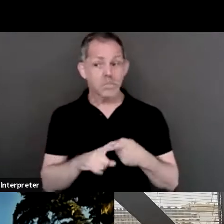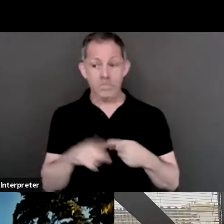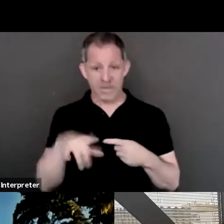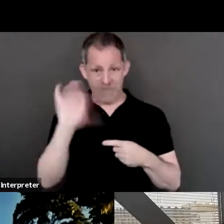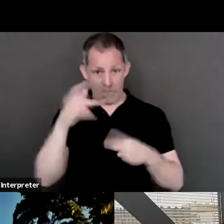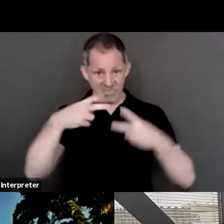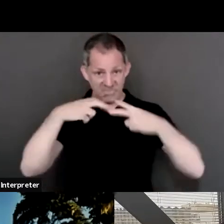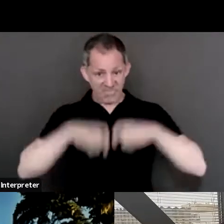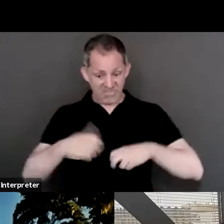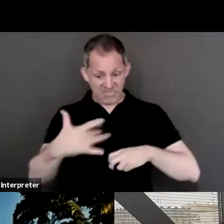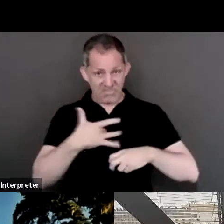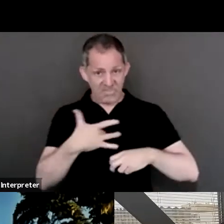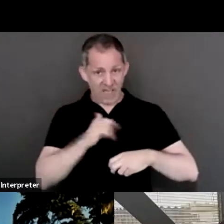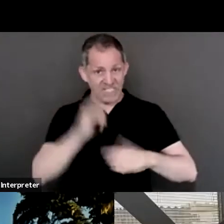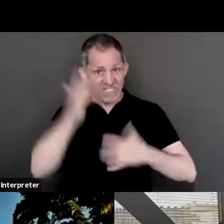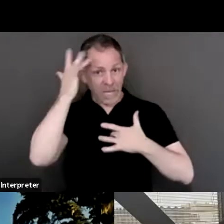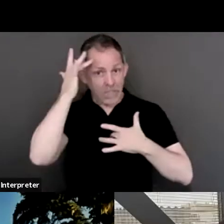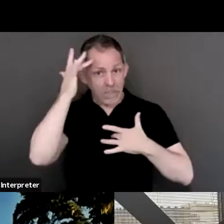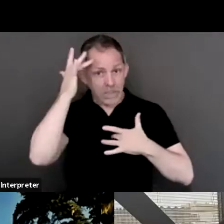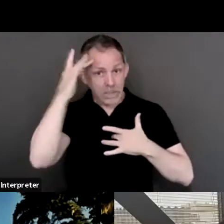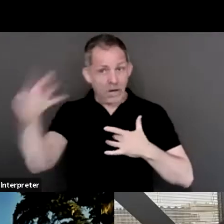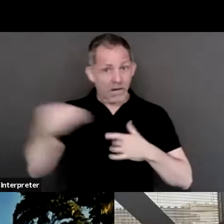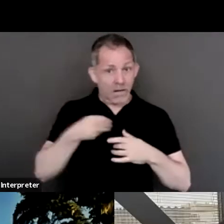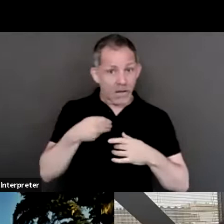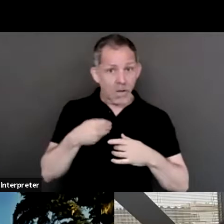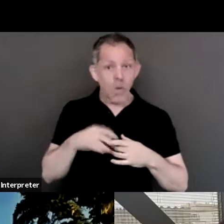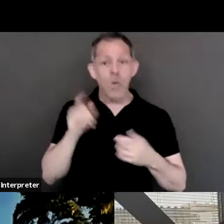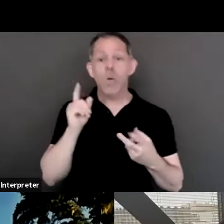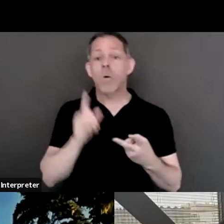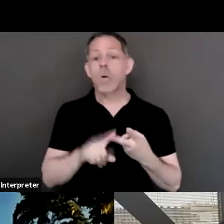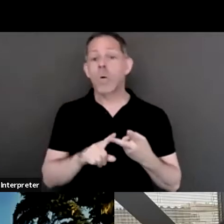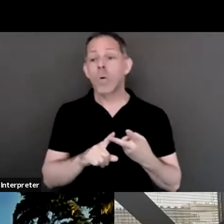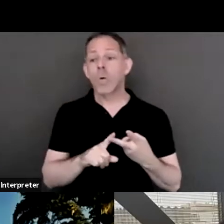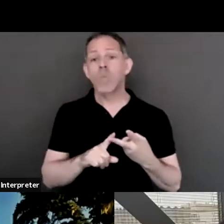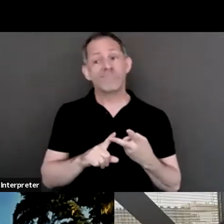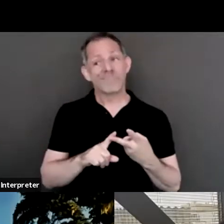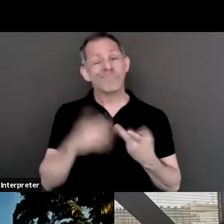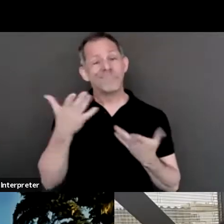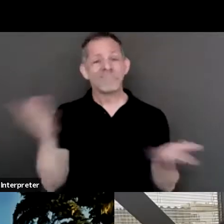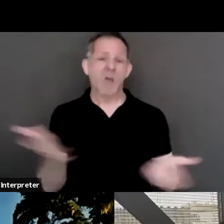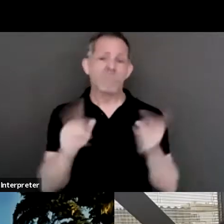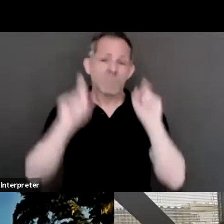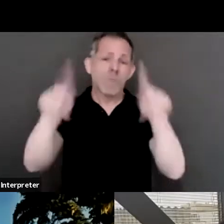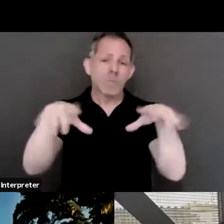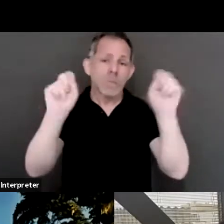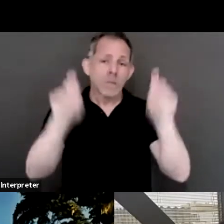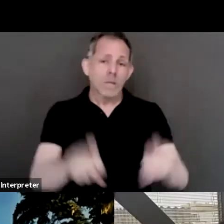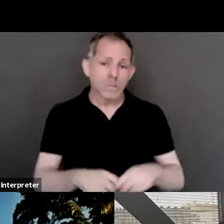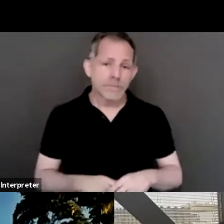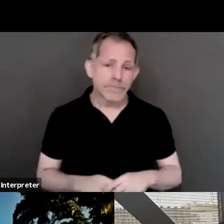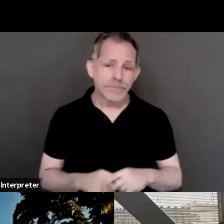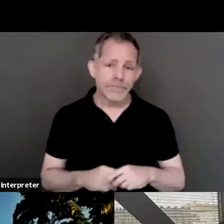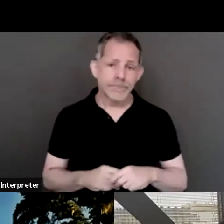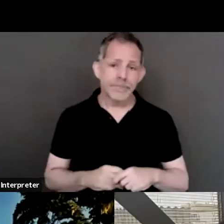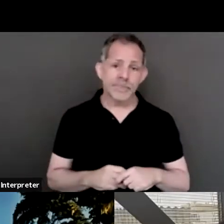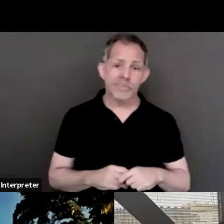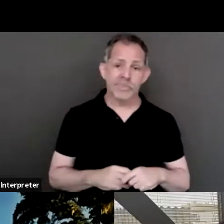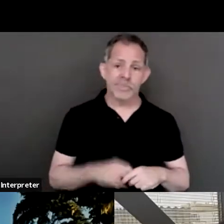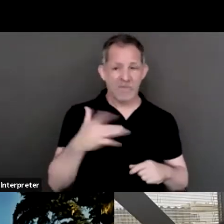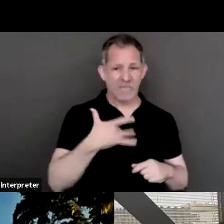can and should go get tested, so that, and meanwhile, maintain isolation from others. And then if they're